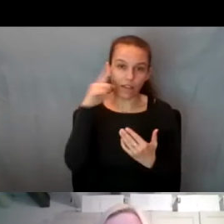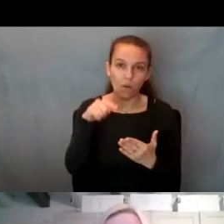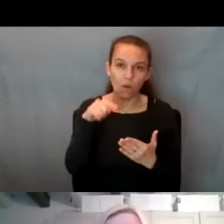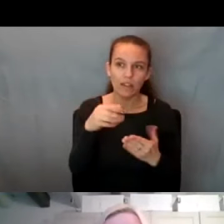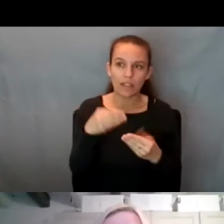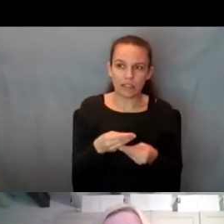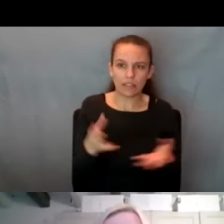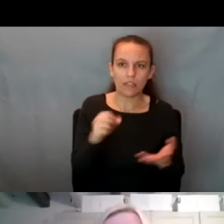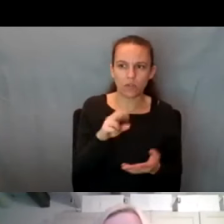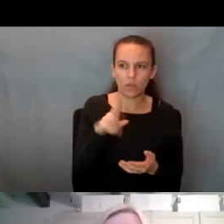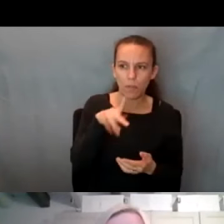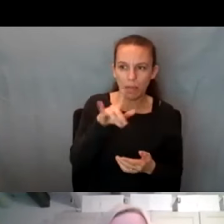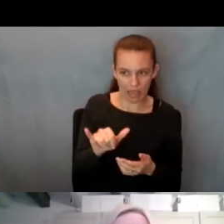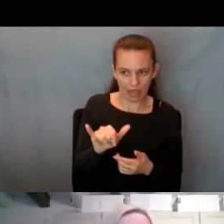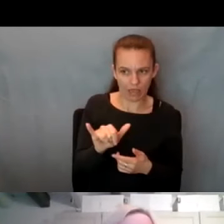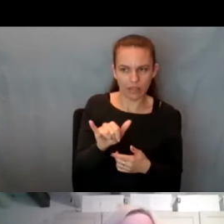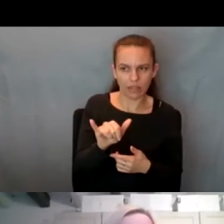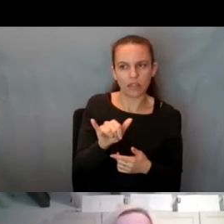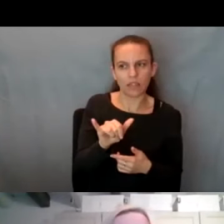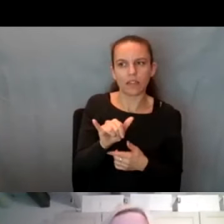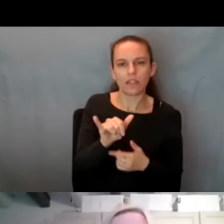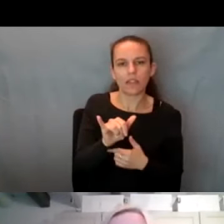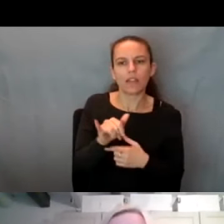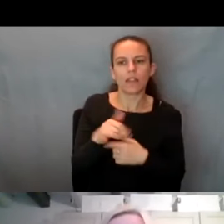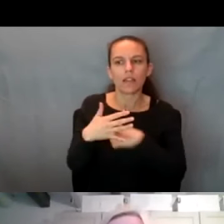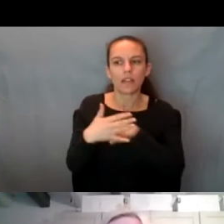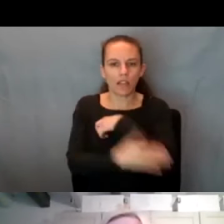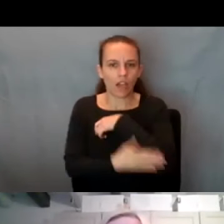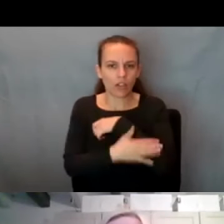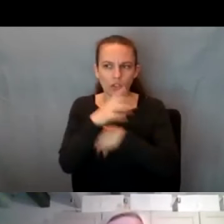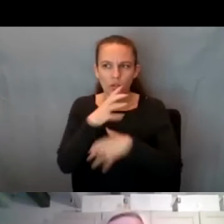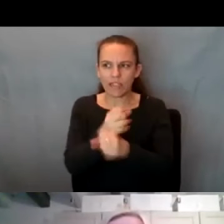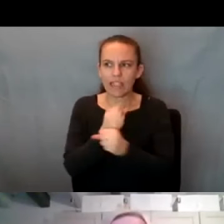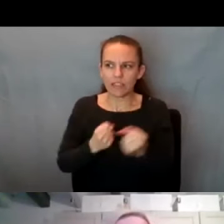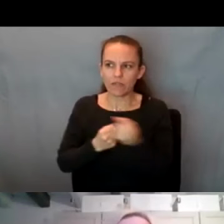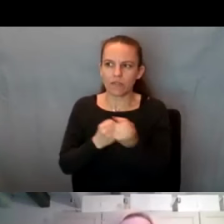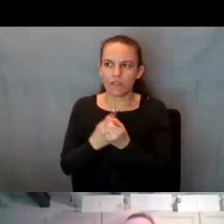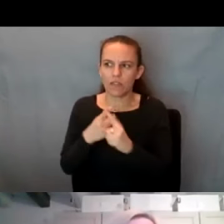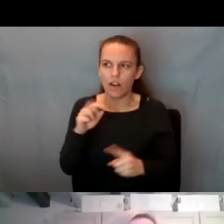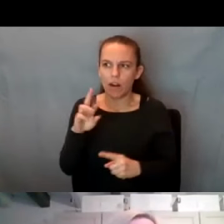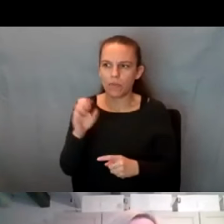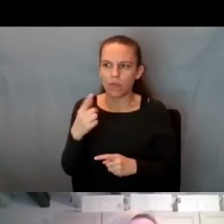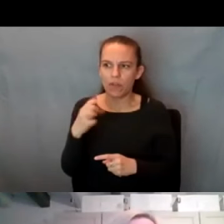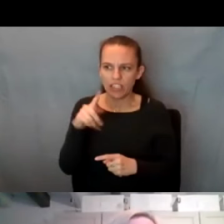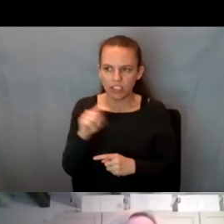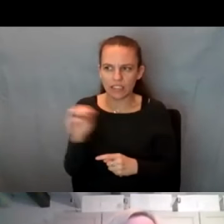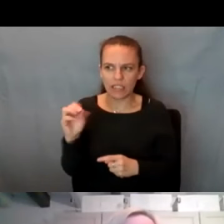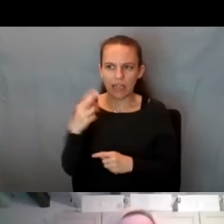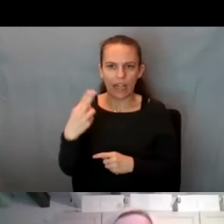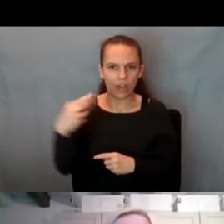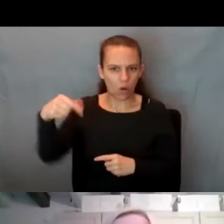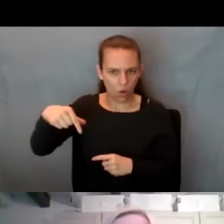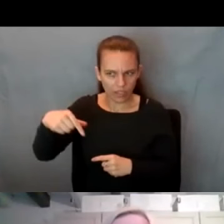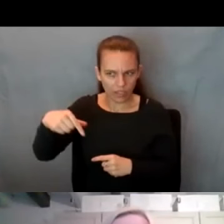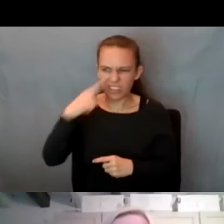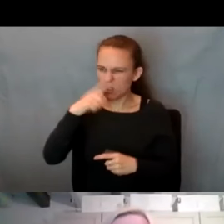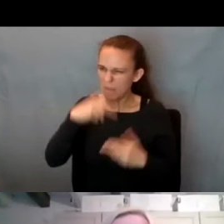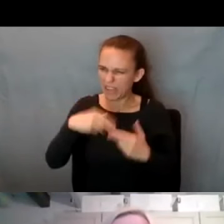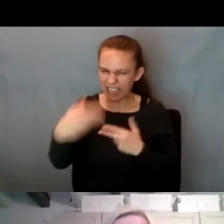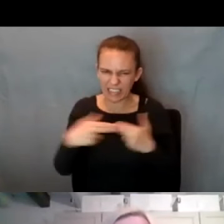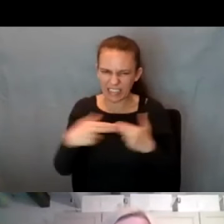supply, countries with the support of regions and headquarters have been, can you show the next slide,